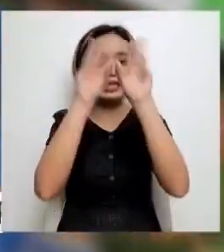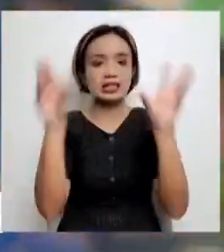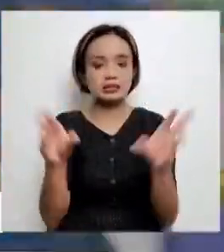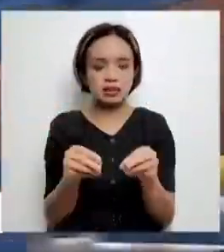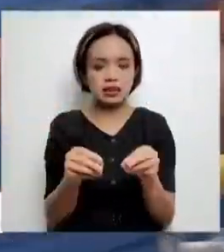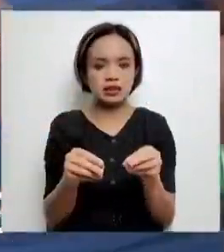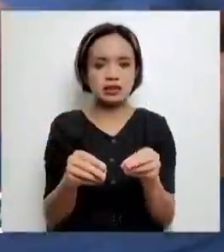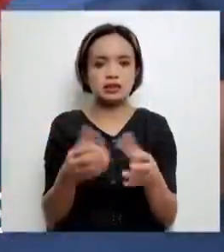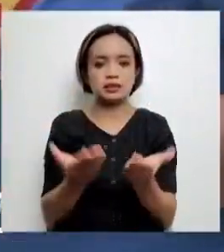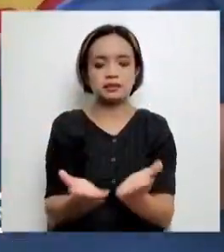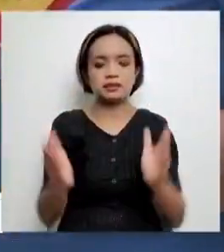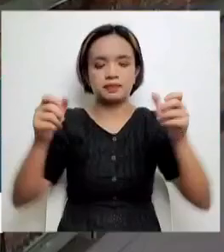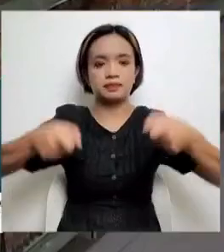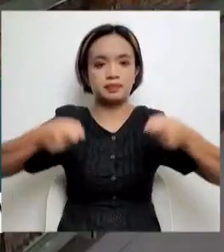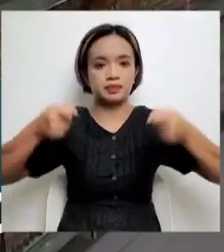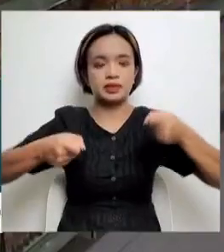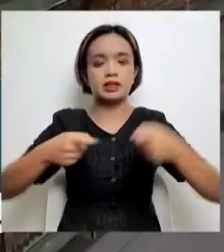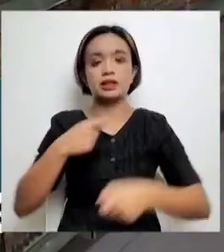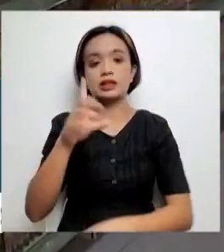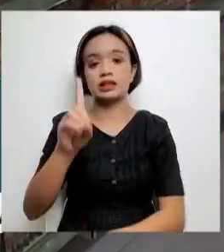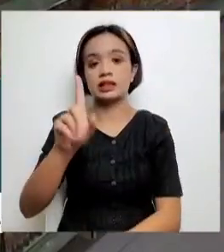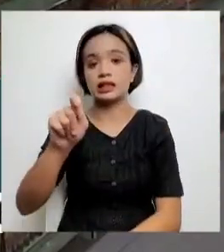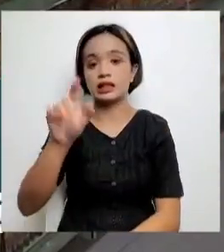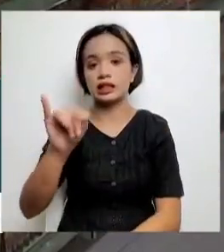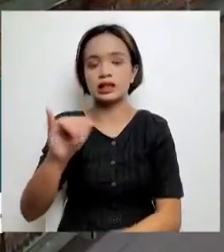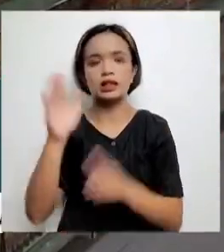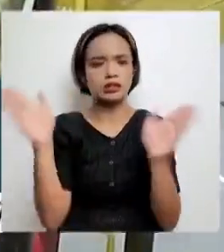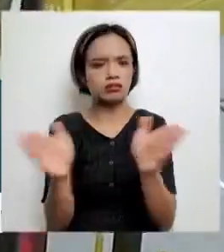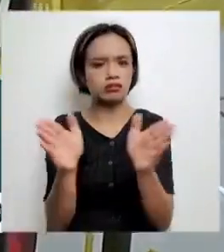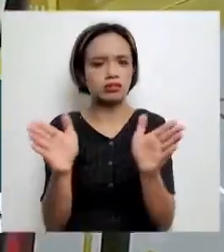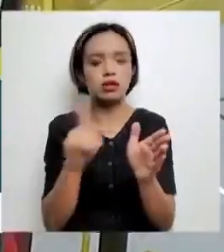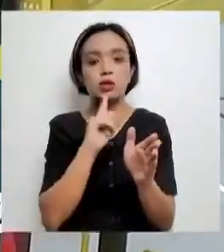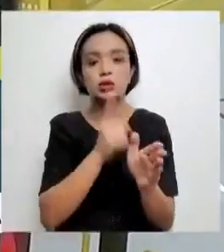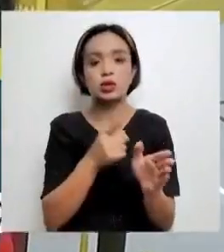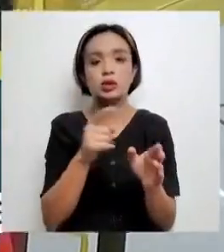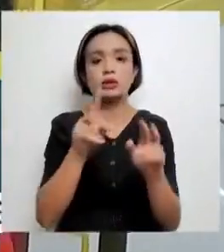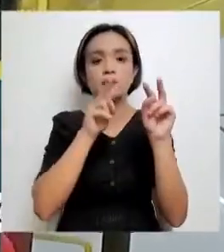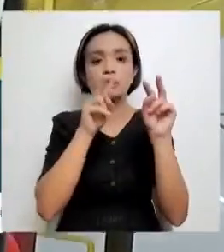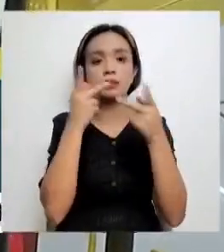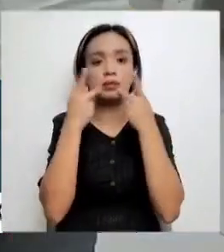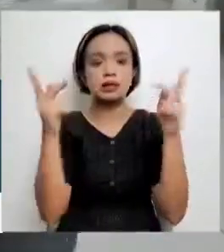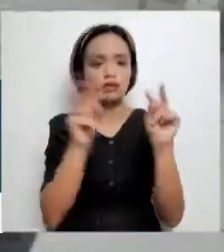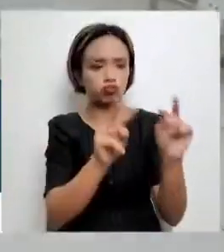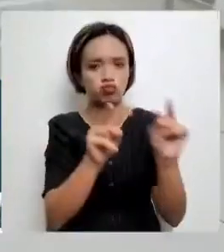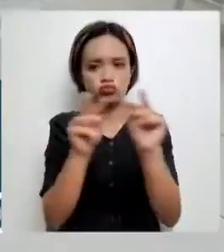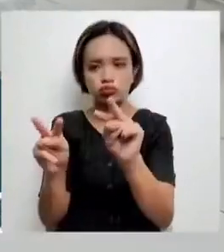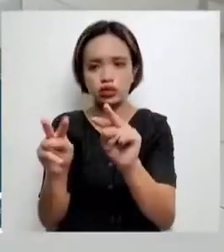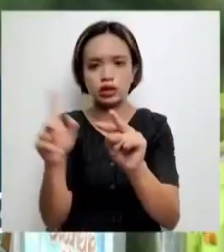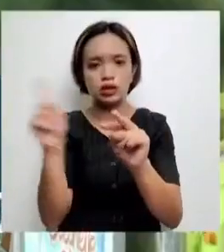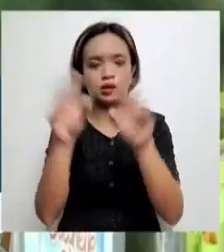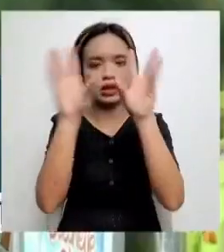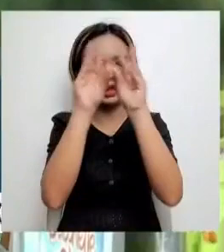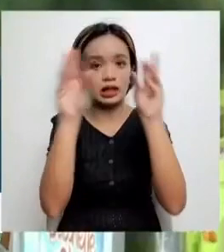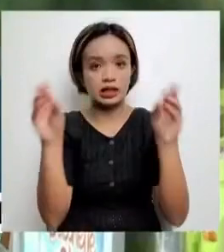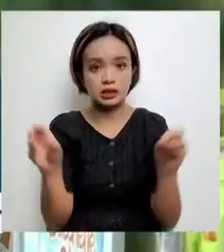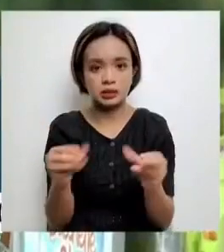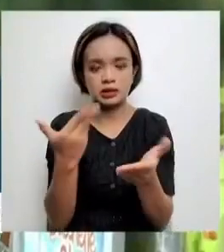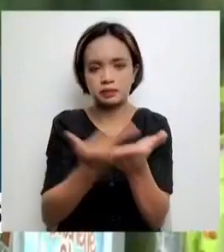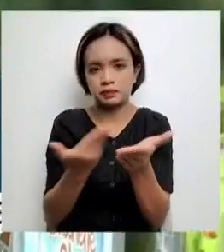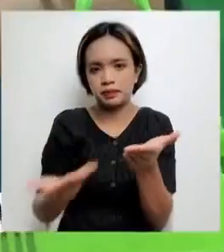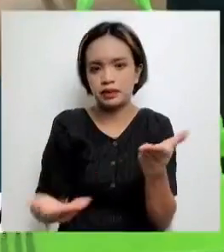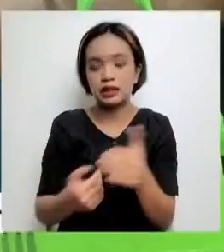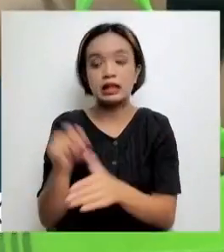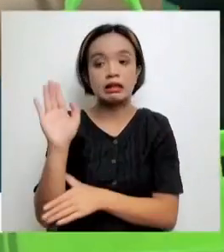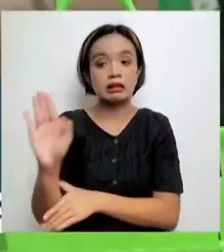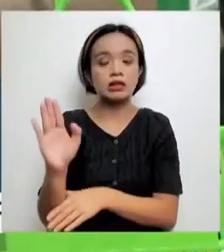Department of Trade and Industry meanwhile assures the public it is monitoring the prices of Nochebuena products. Based on its